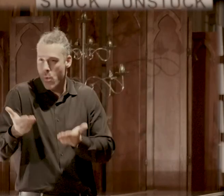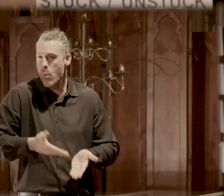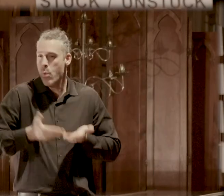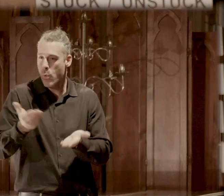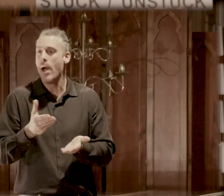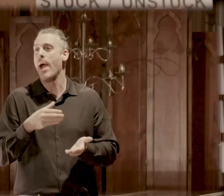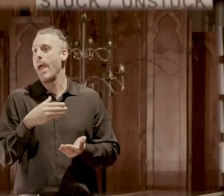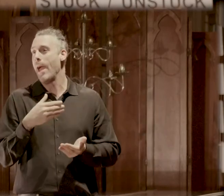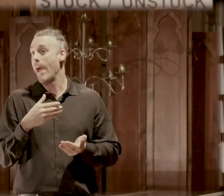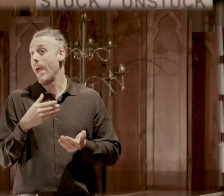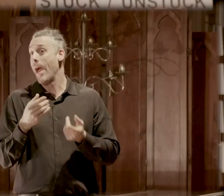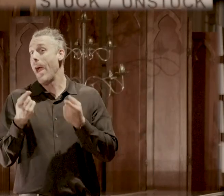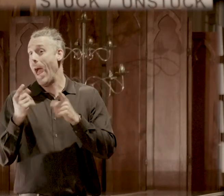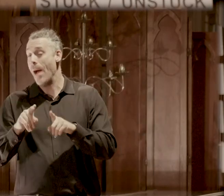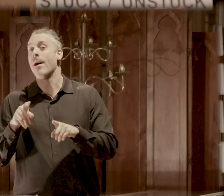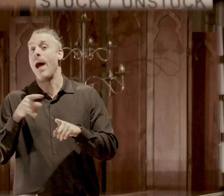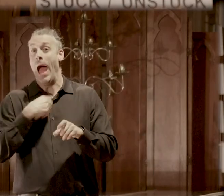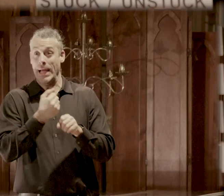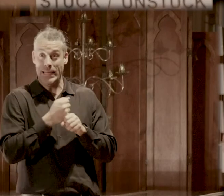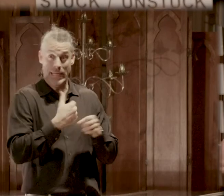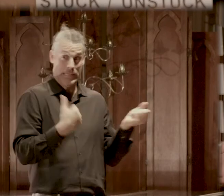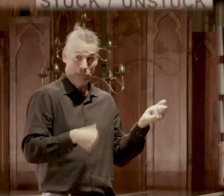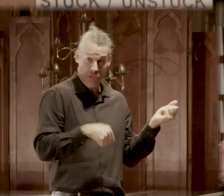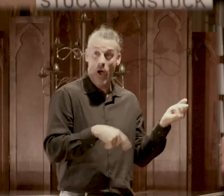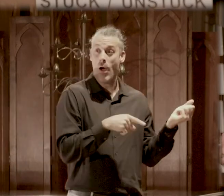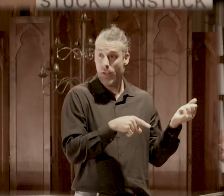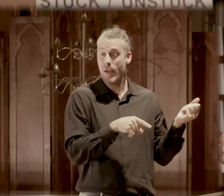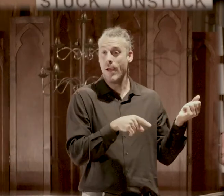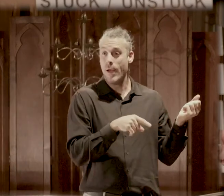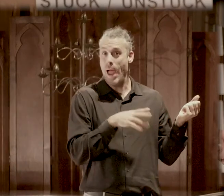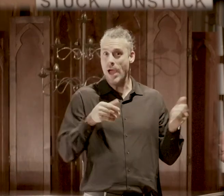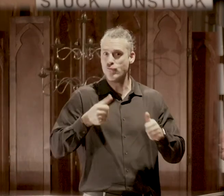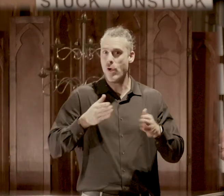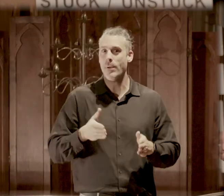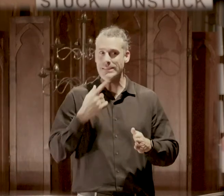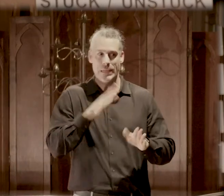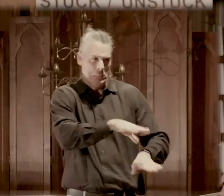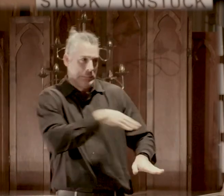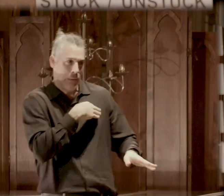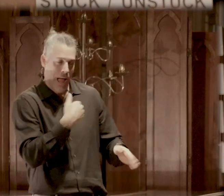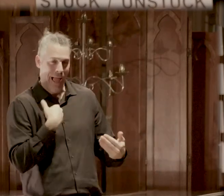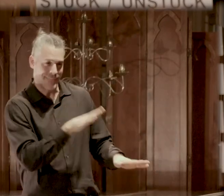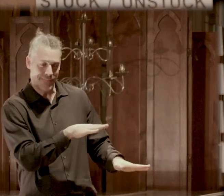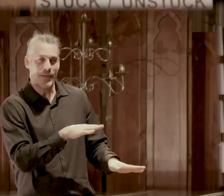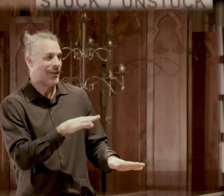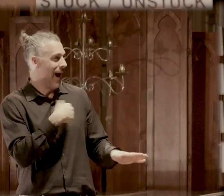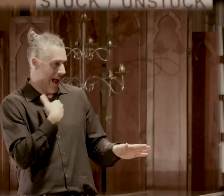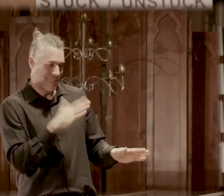out, and and I like went to get the guitar, and her drummer was like, no, I got that